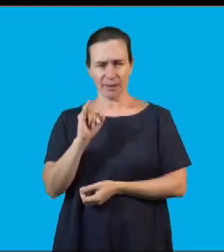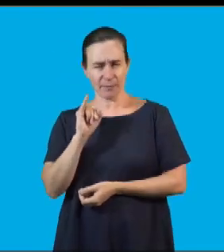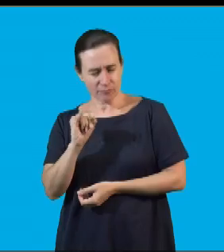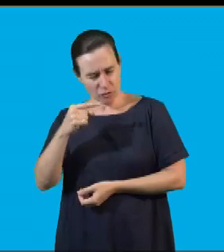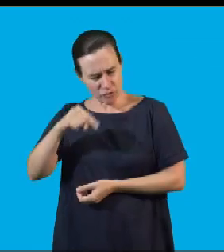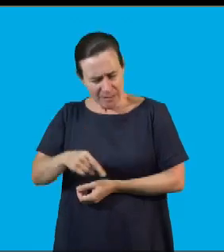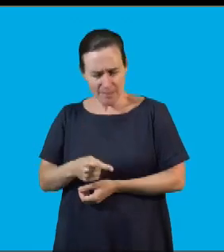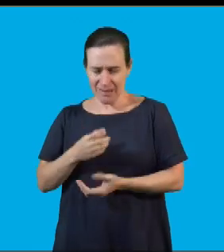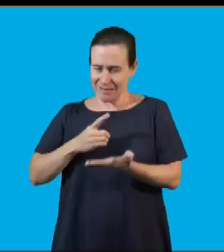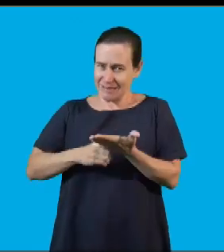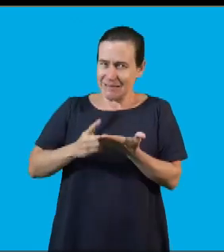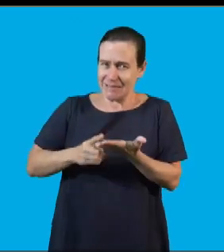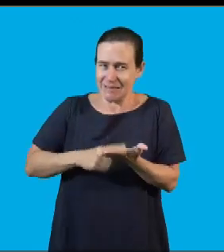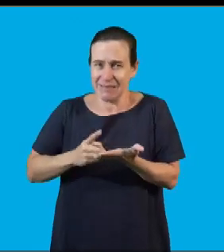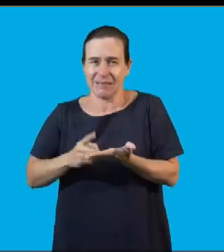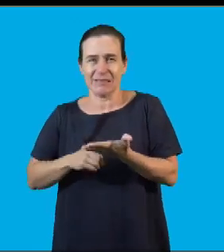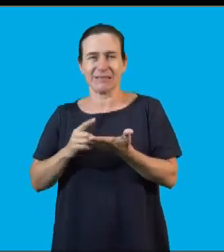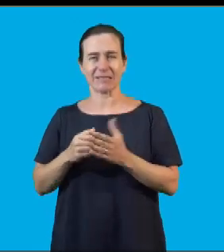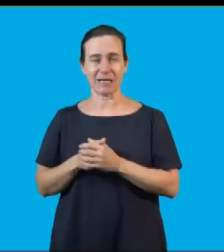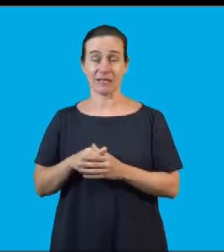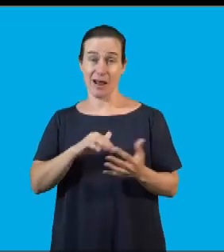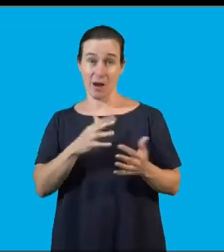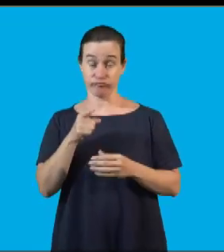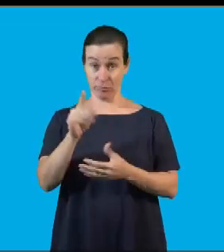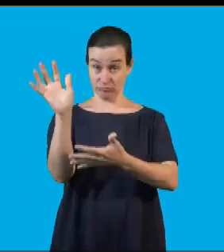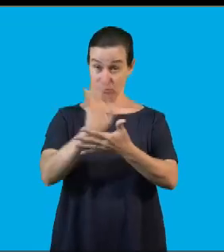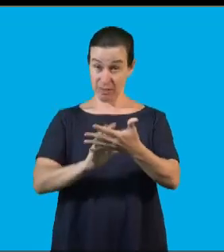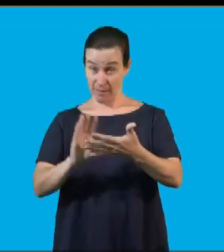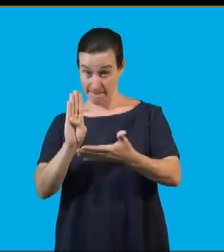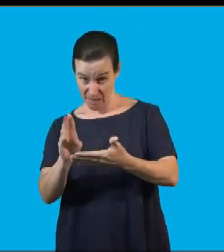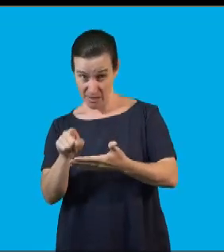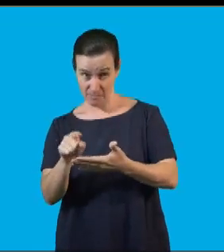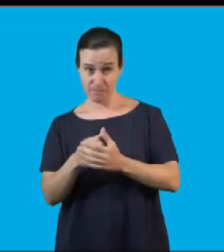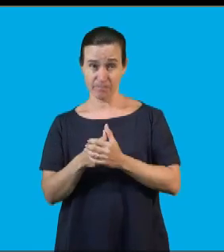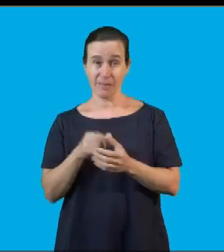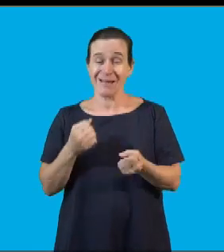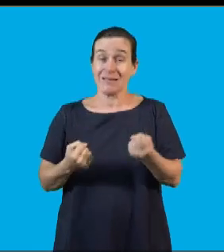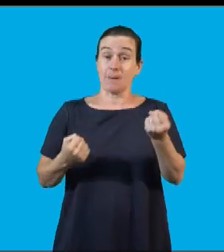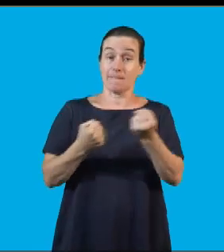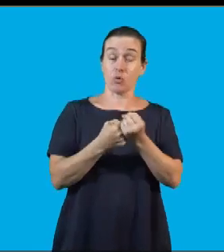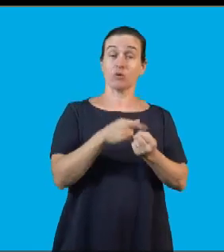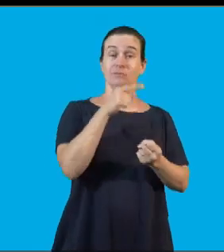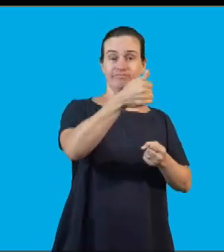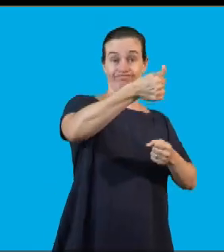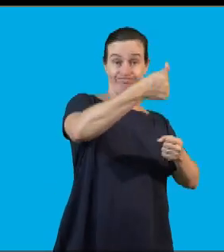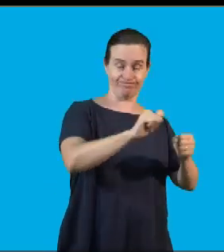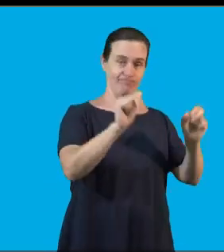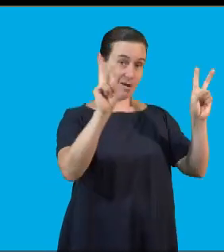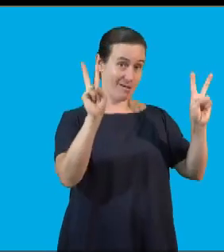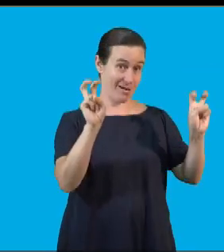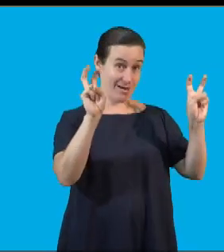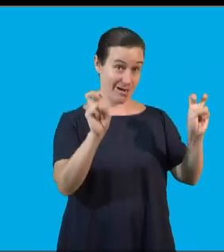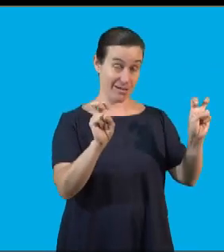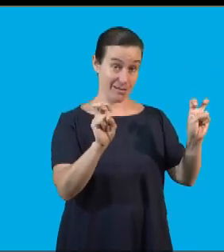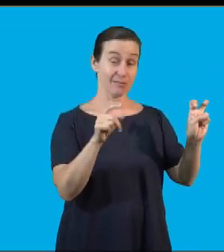Critically discuss is our verb of questioning. The extent to which text B, so that's the entire text B, supports